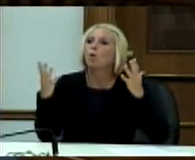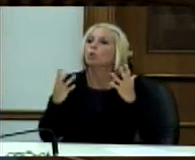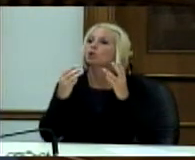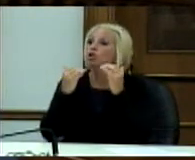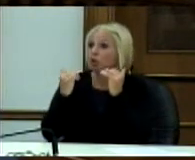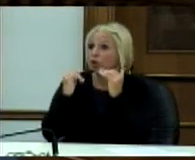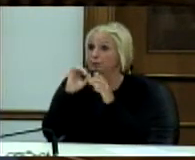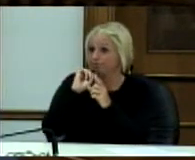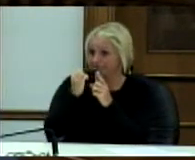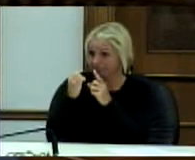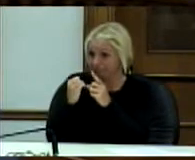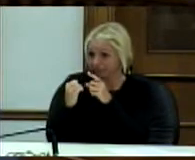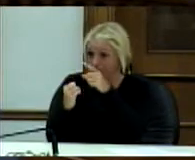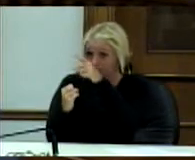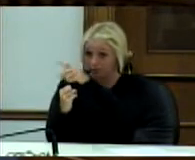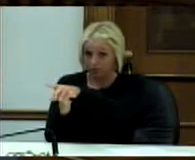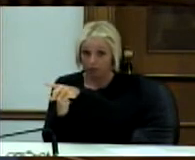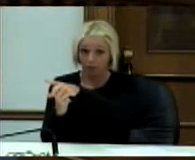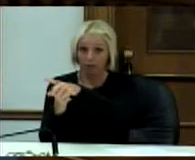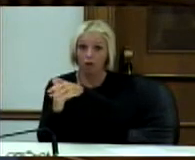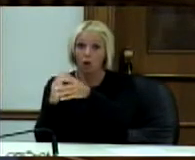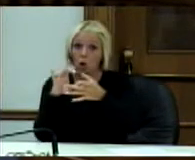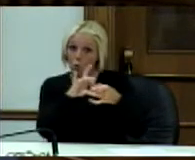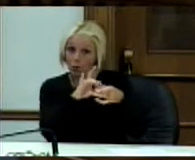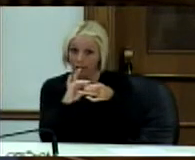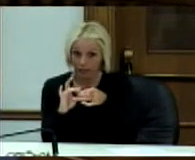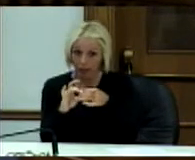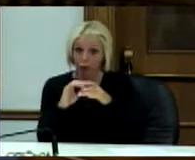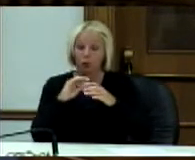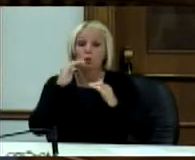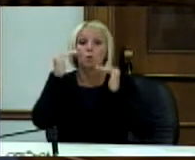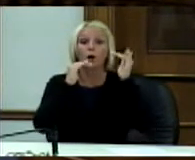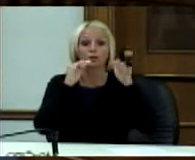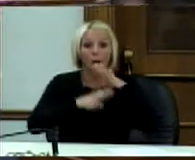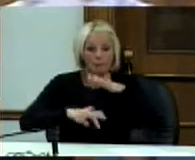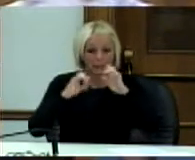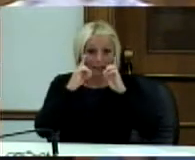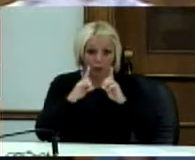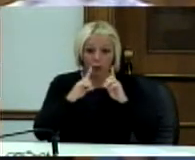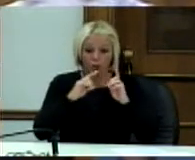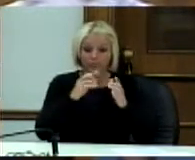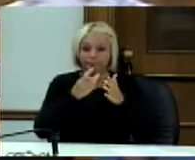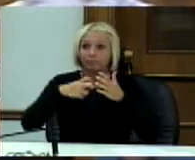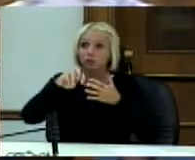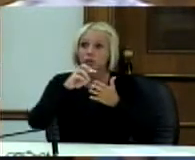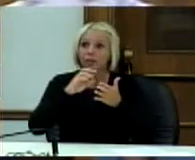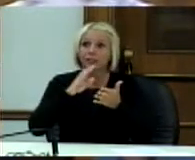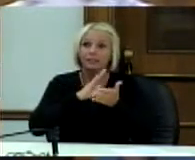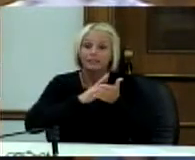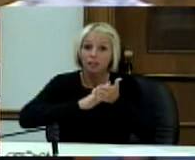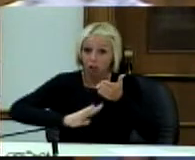current situation? in terms of adult basic education students moving to post-secondary, Yeah. I